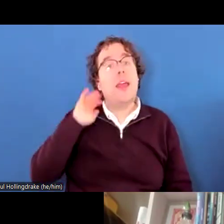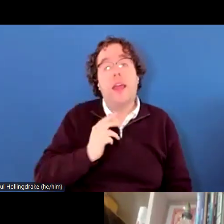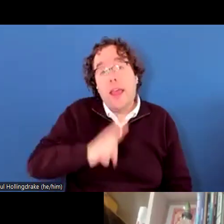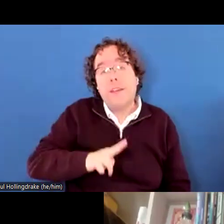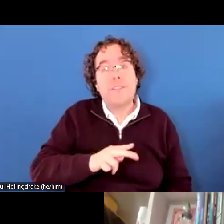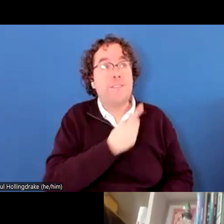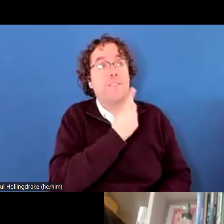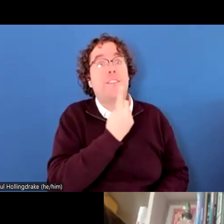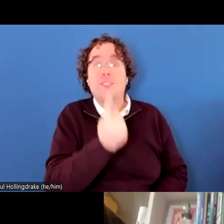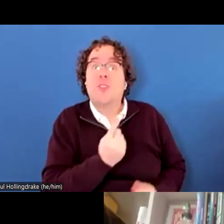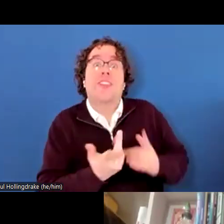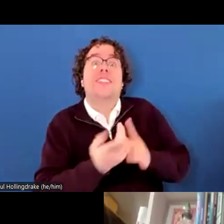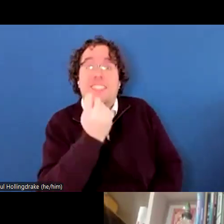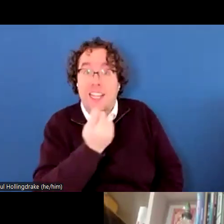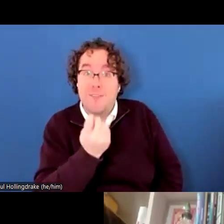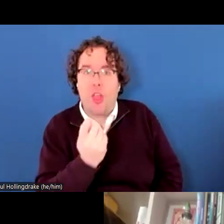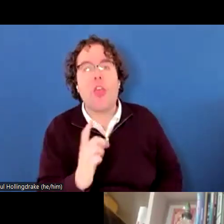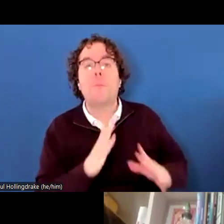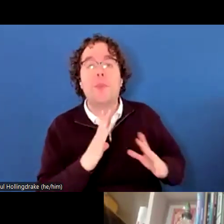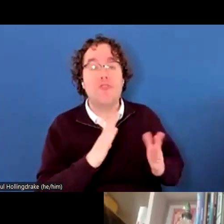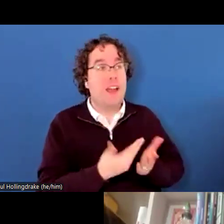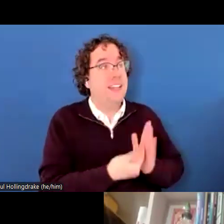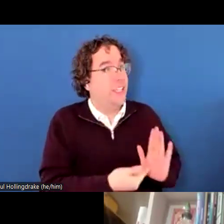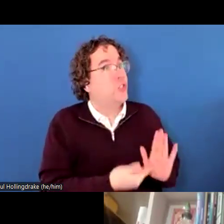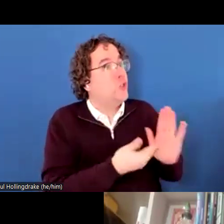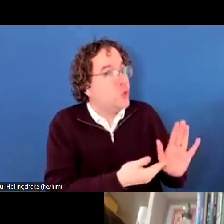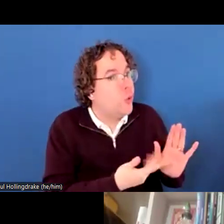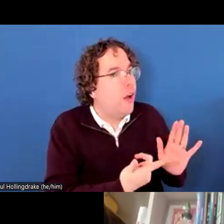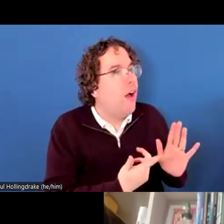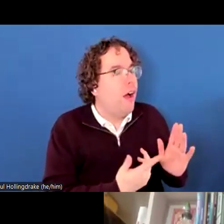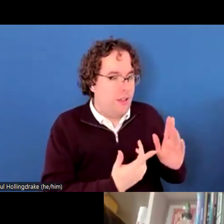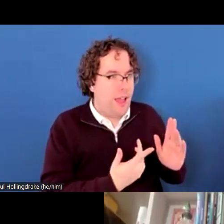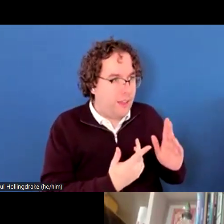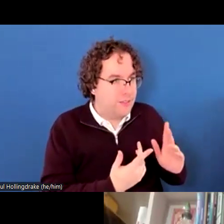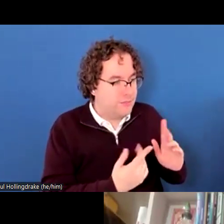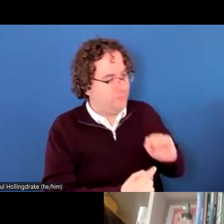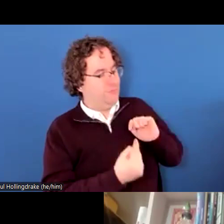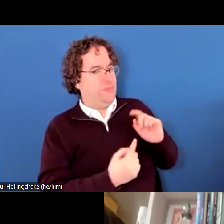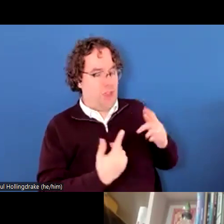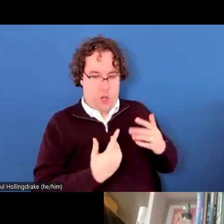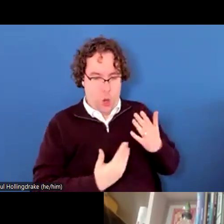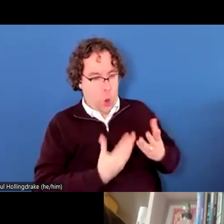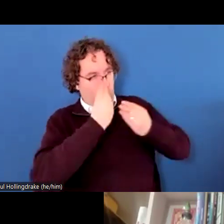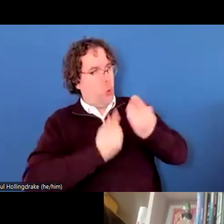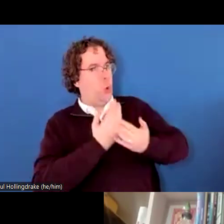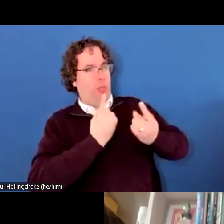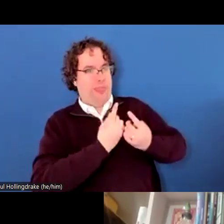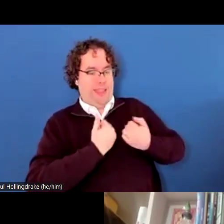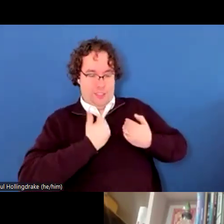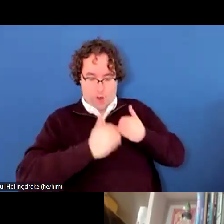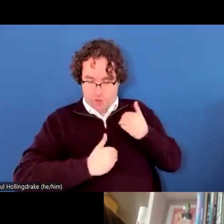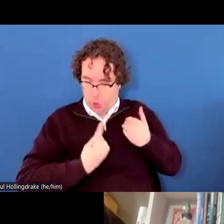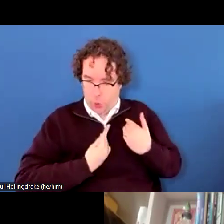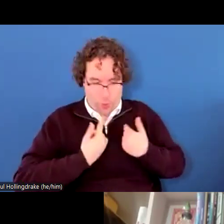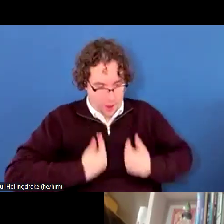prepared to learn so many new things about who you are as a person and what your driving force truly is, and